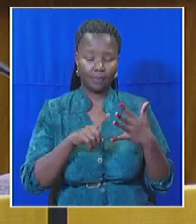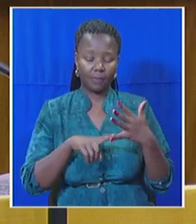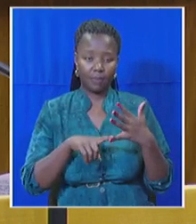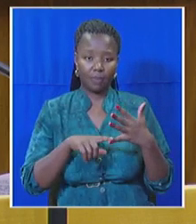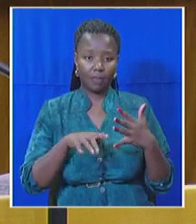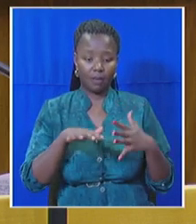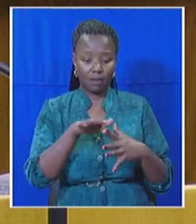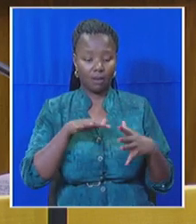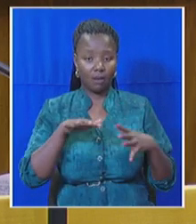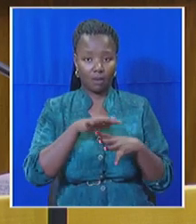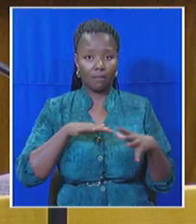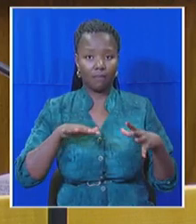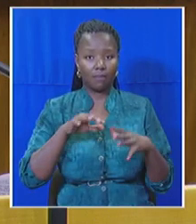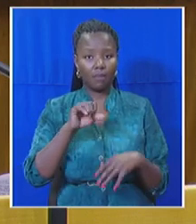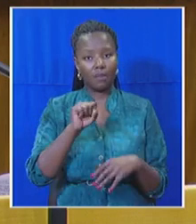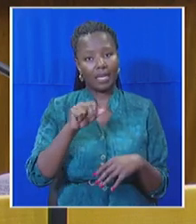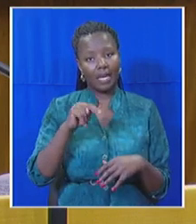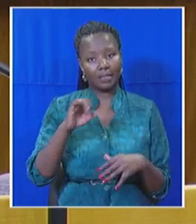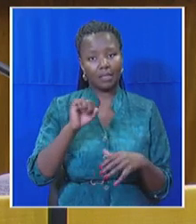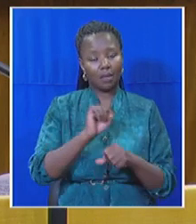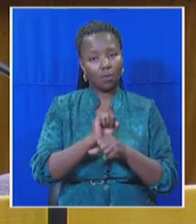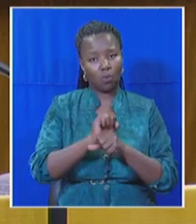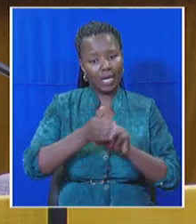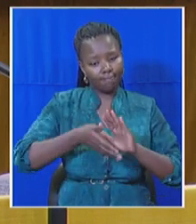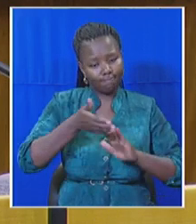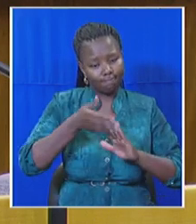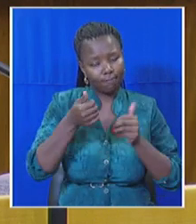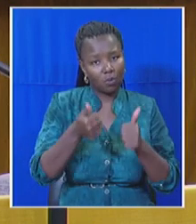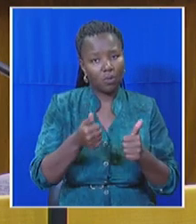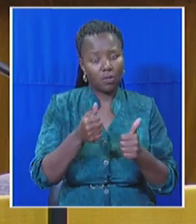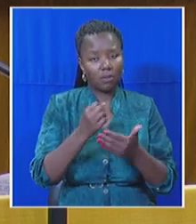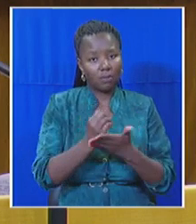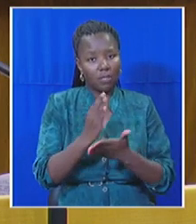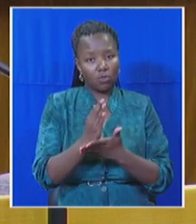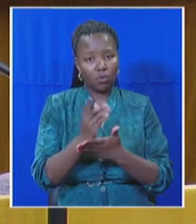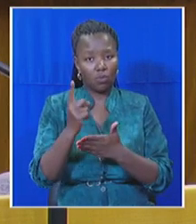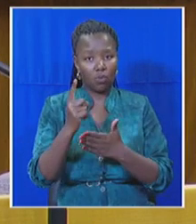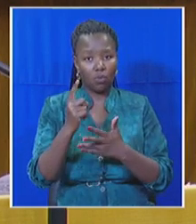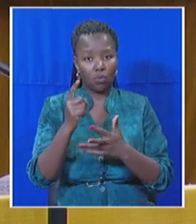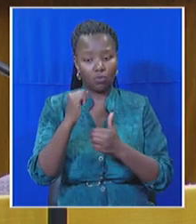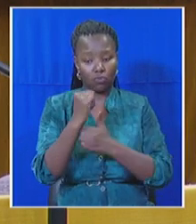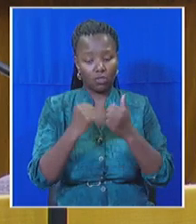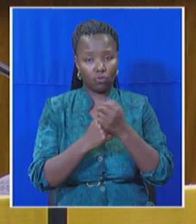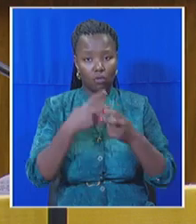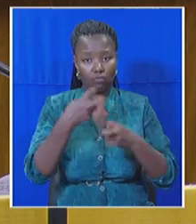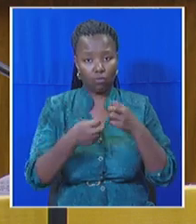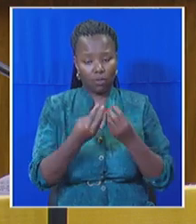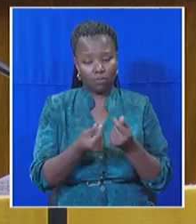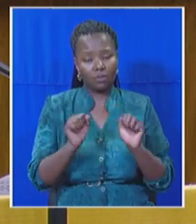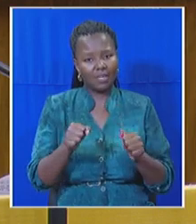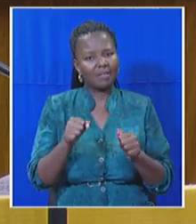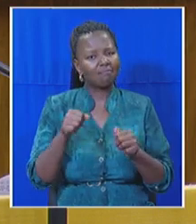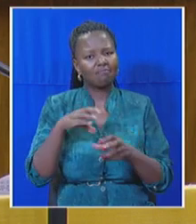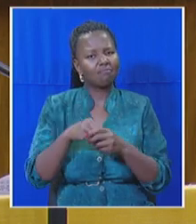operationalization of SATPA in order to address structural and operational challenges facing the ARF. Quarterly